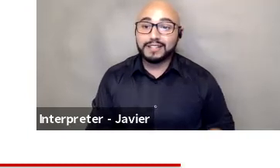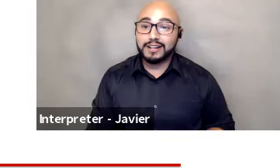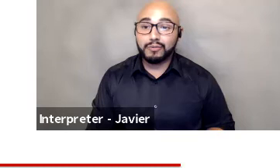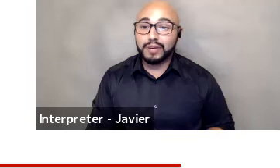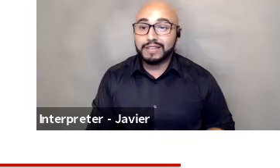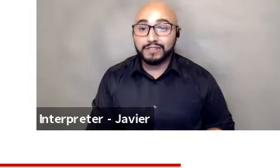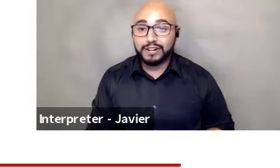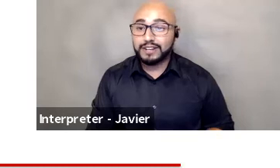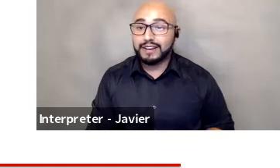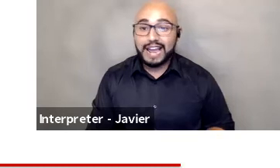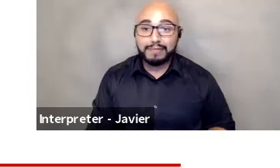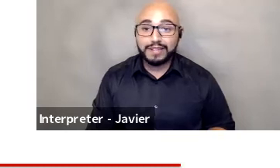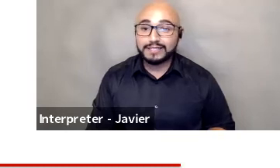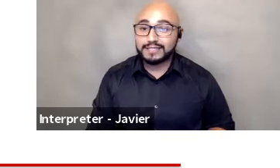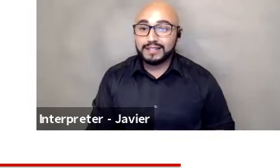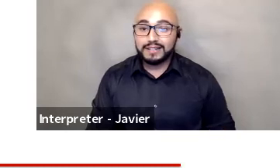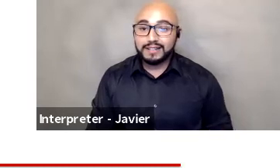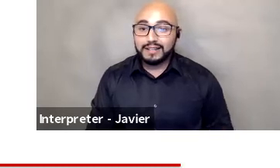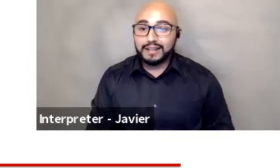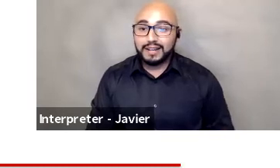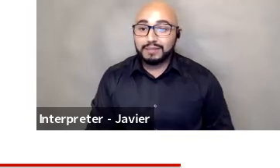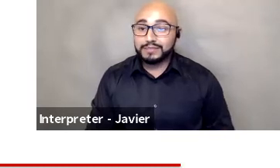just based on what they've learned, their habits,